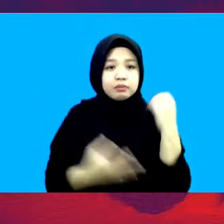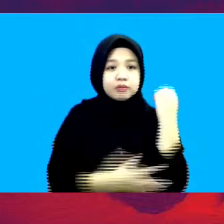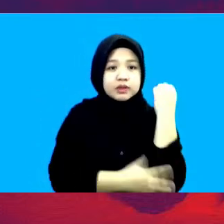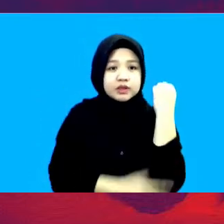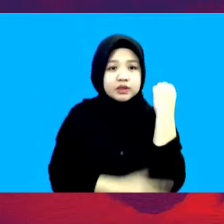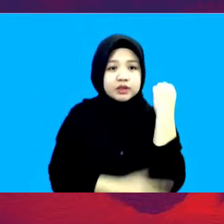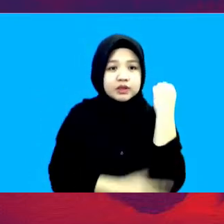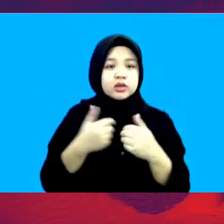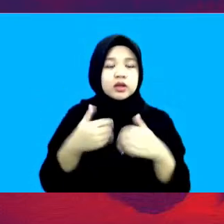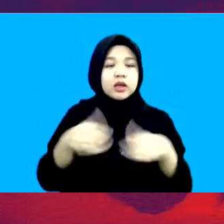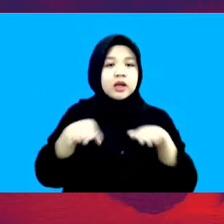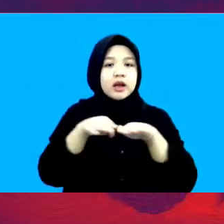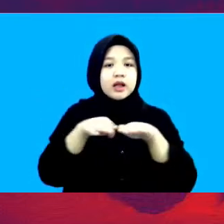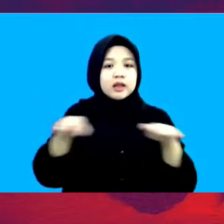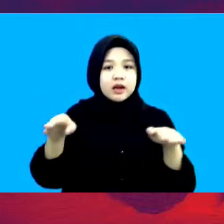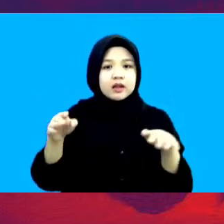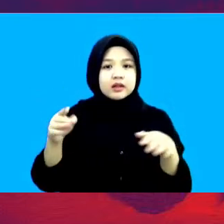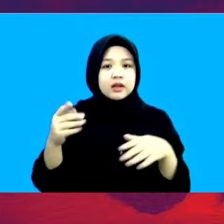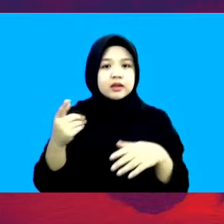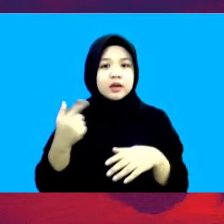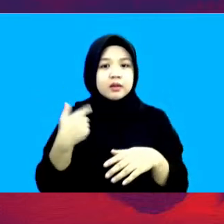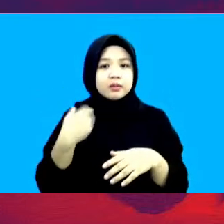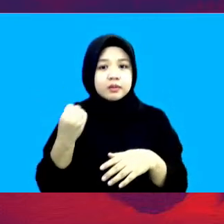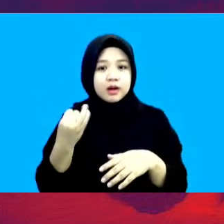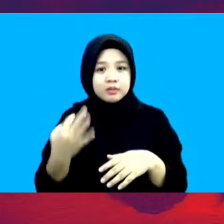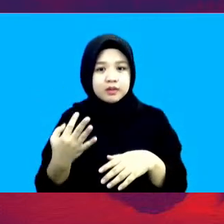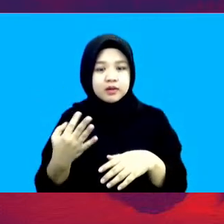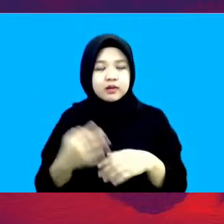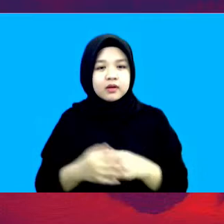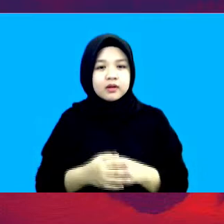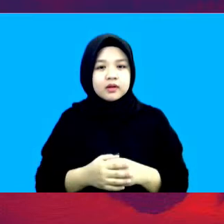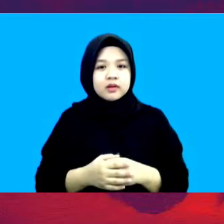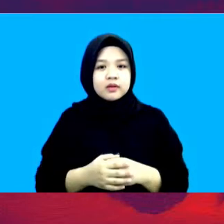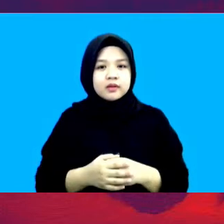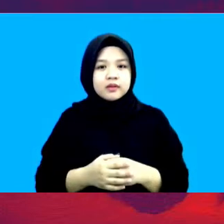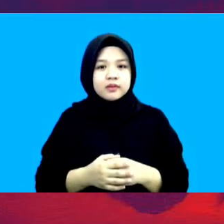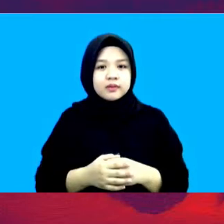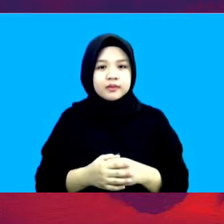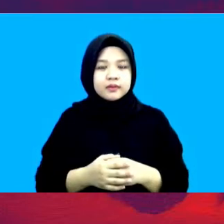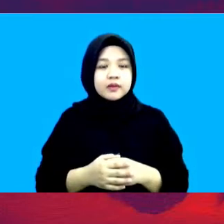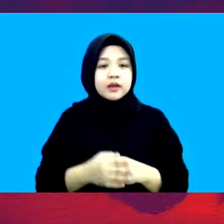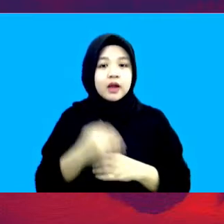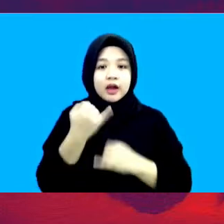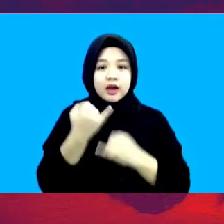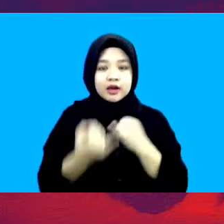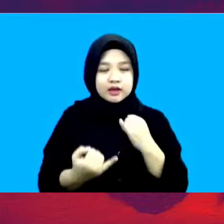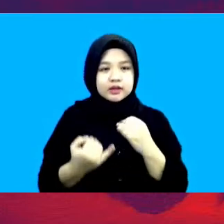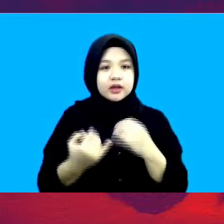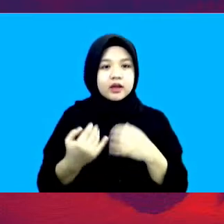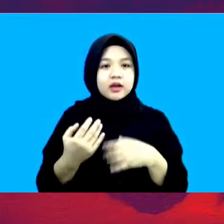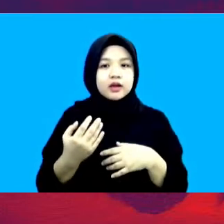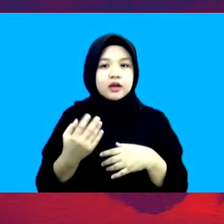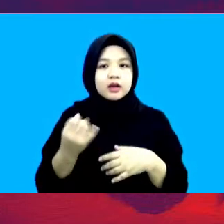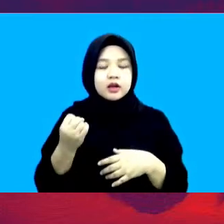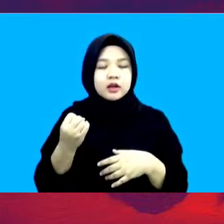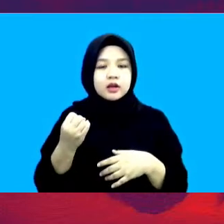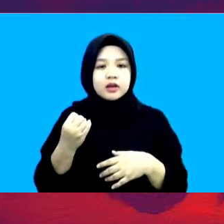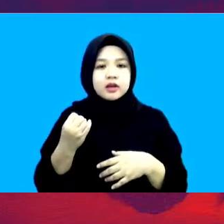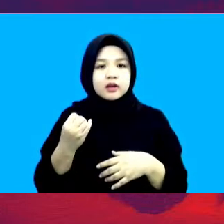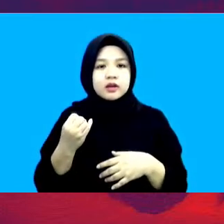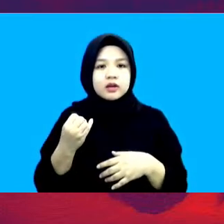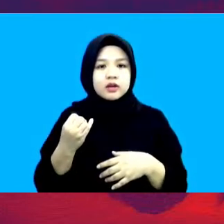could be 10% down. So this GI tells you that, and then it's raised to